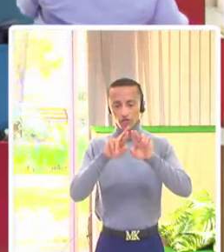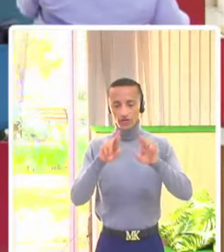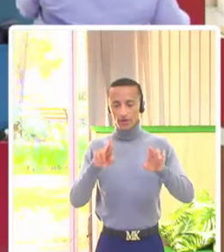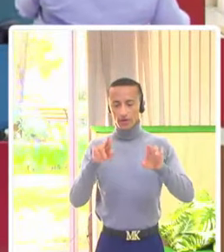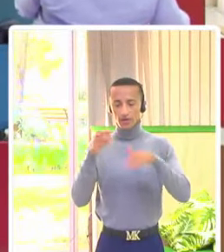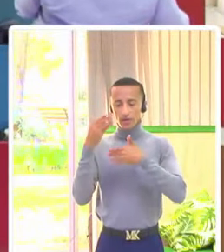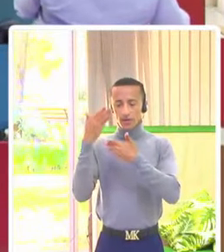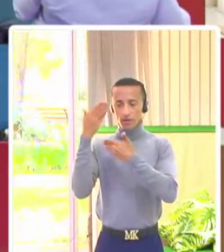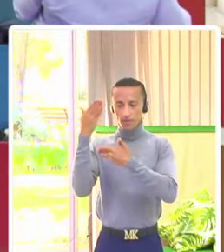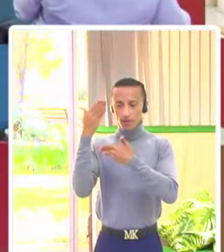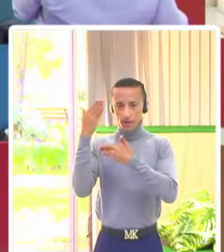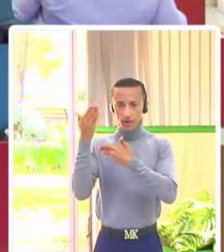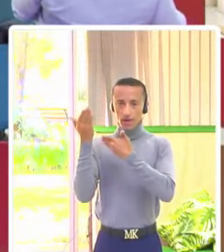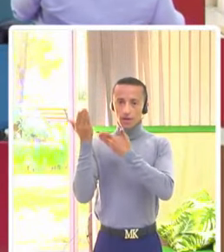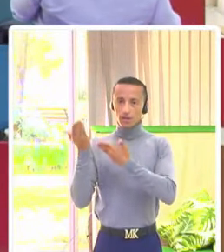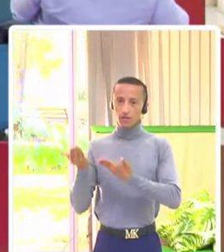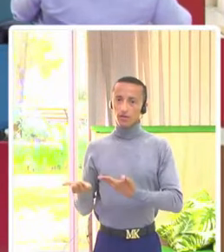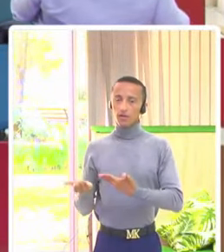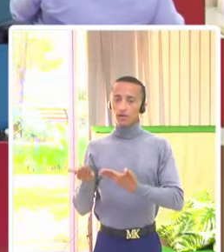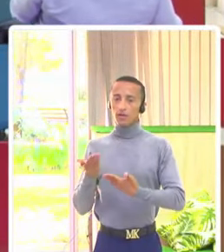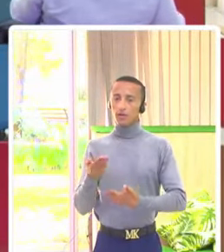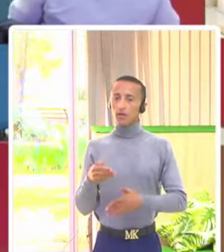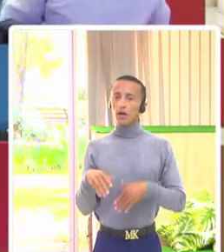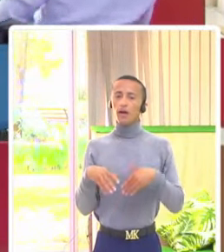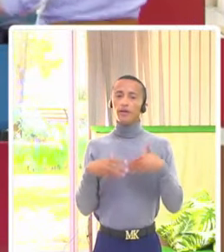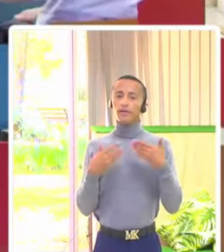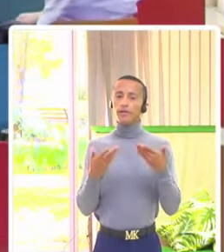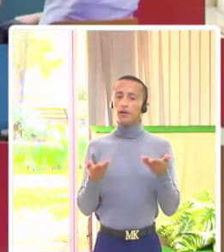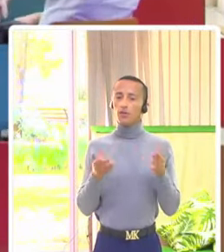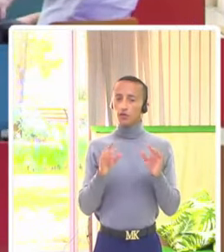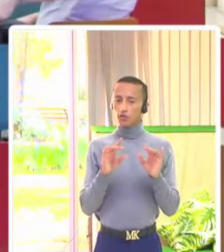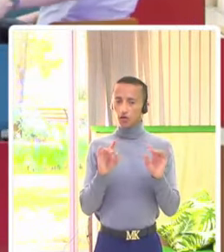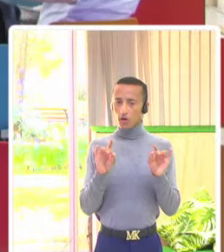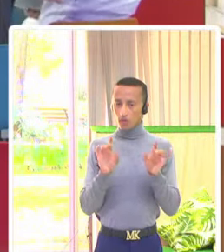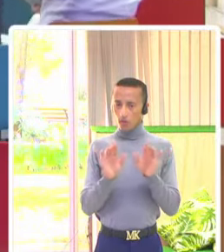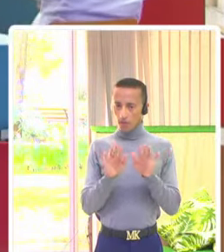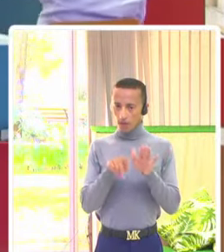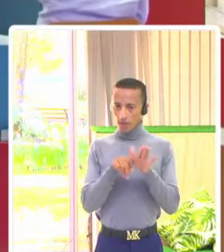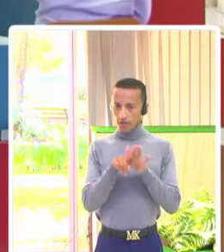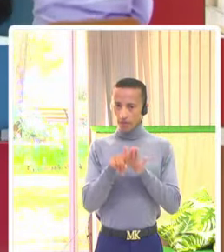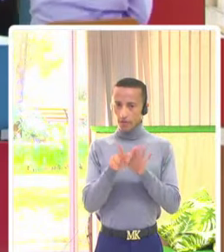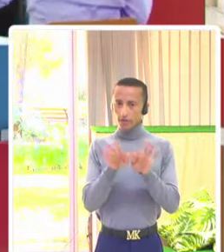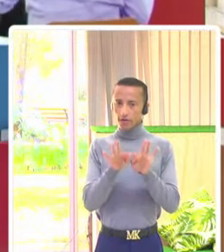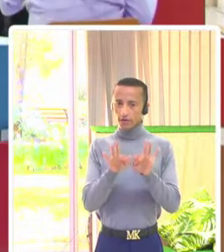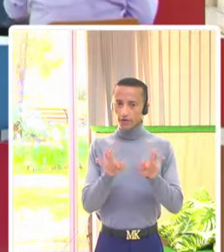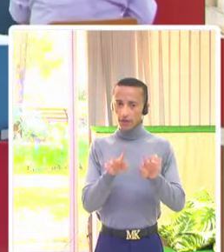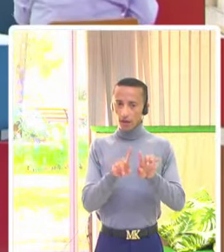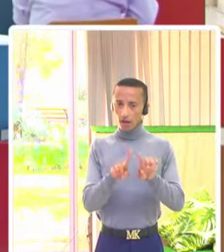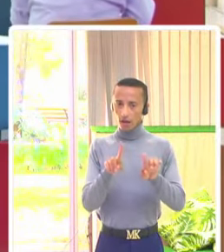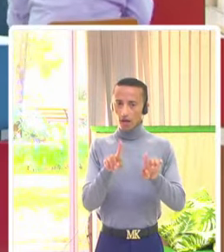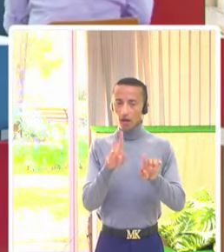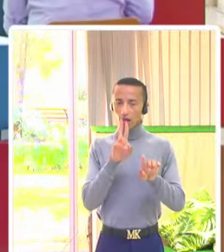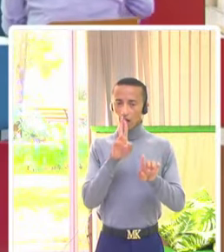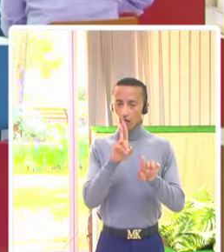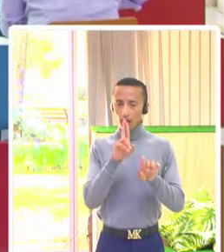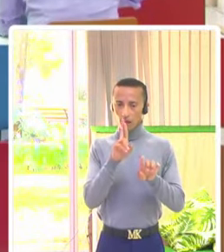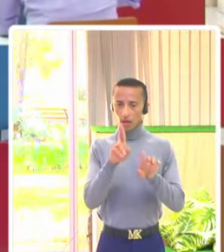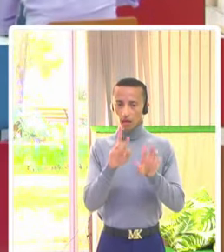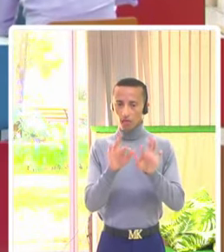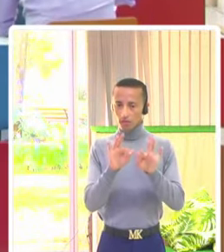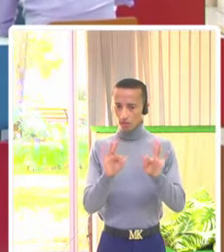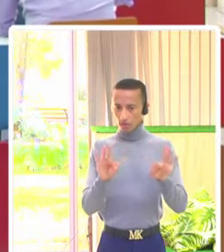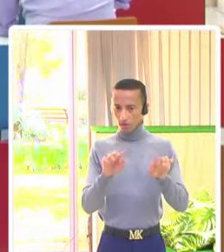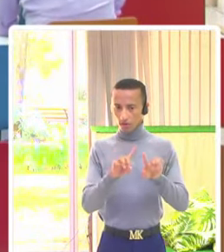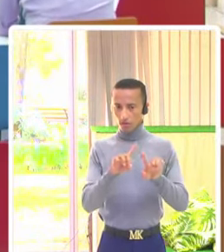I would like to add a final question, and I think it's a very short question and with short answers, and I would like to hear from